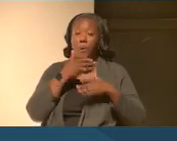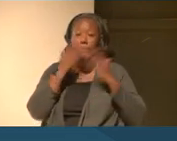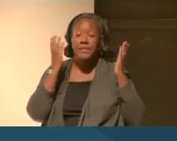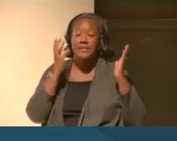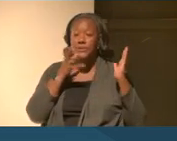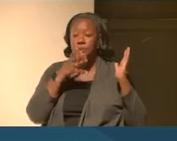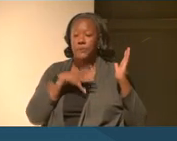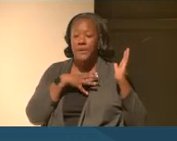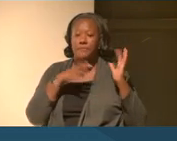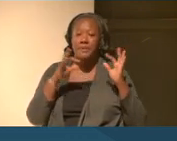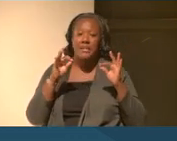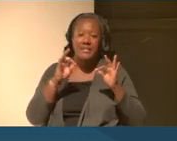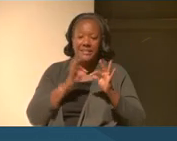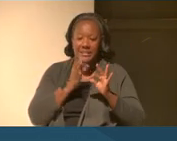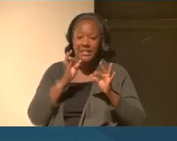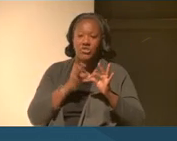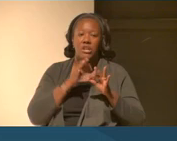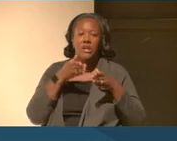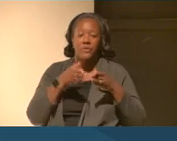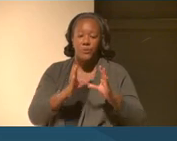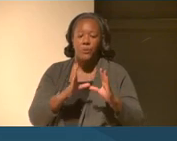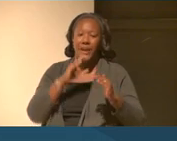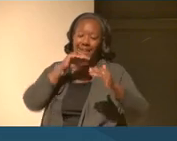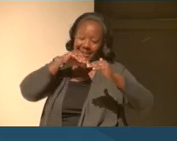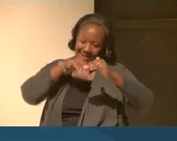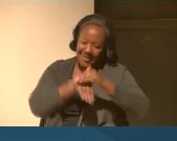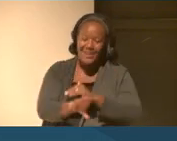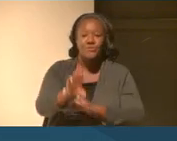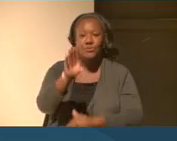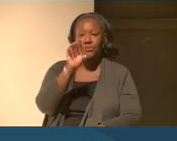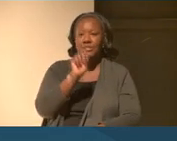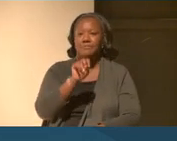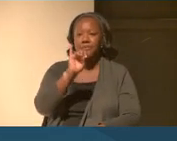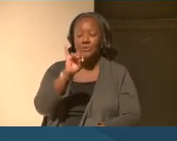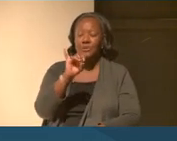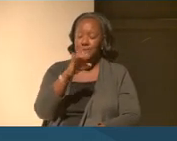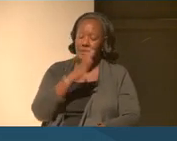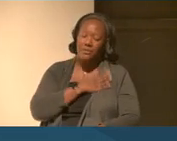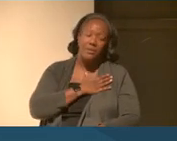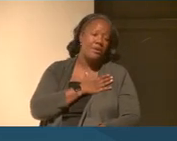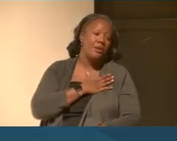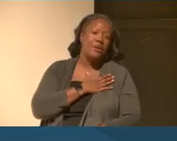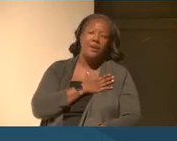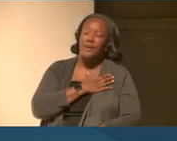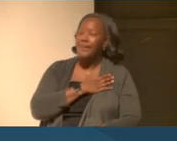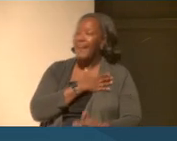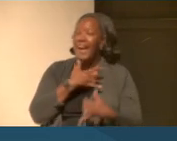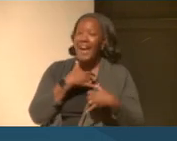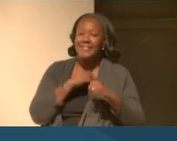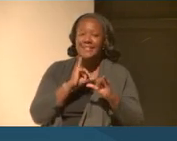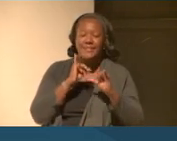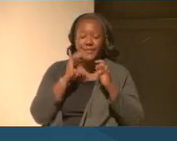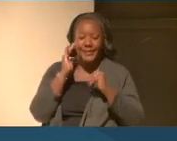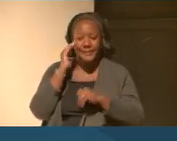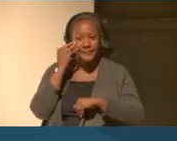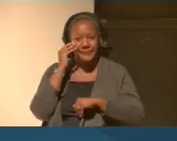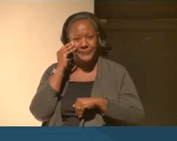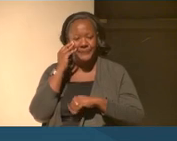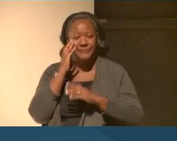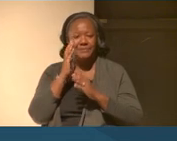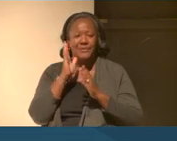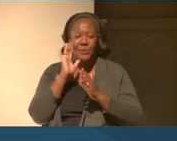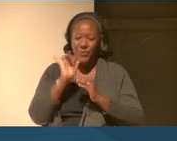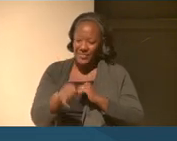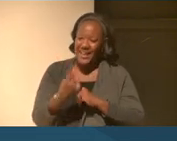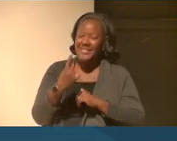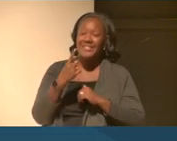into the Smithsonian." And I felt that was magical. I mean, it still brings me to tears when I think about it. So that's an